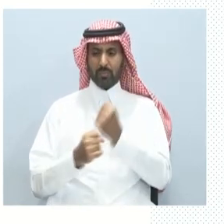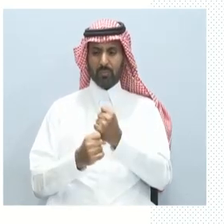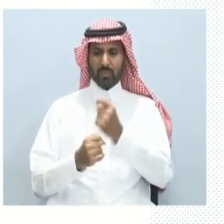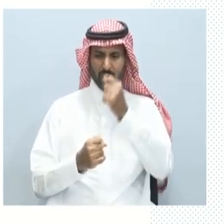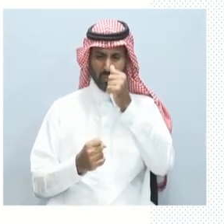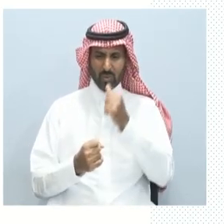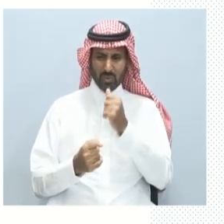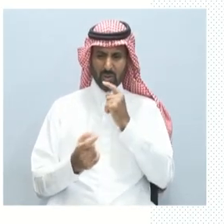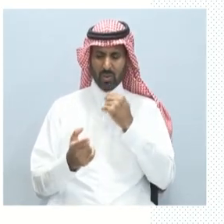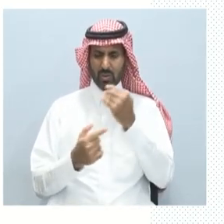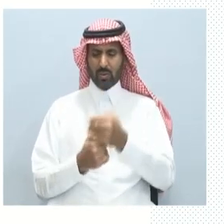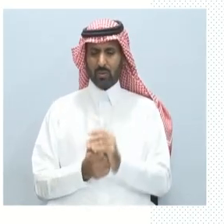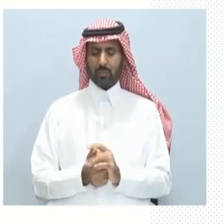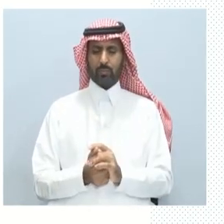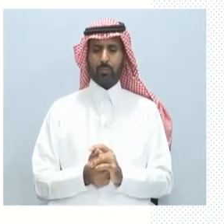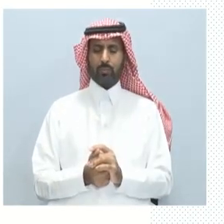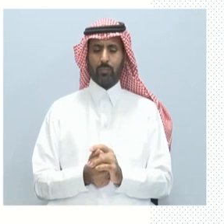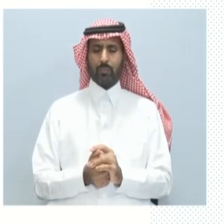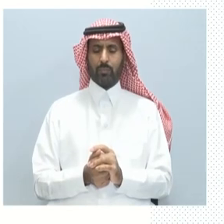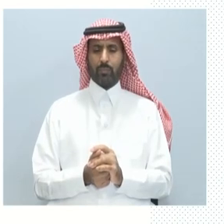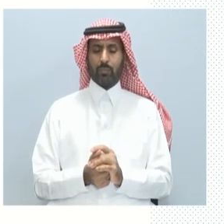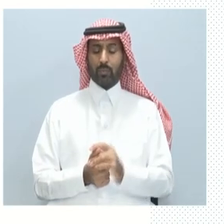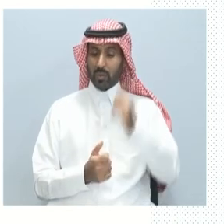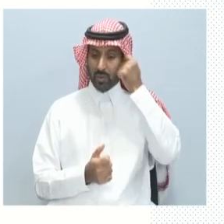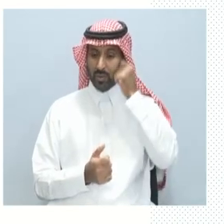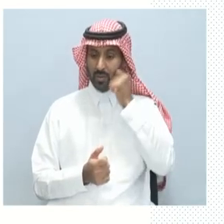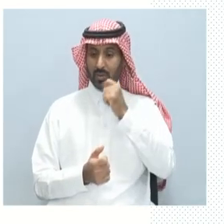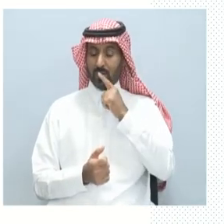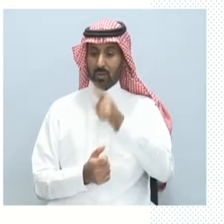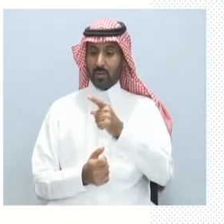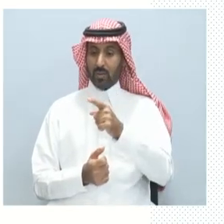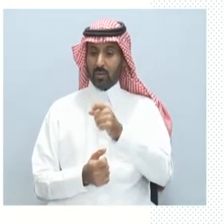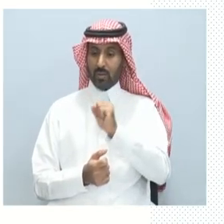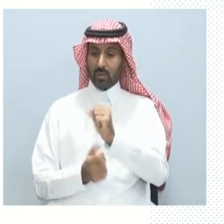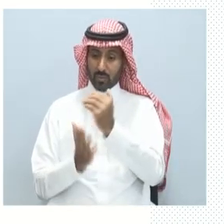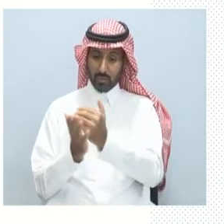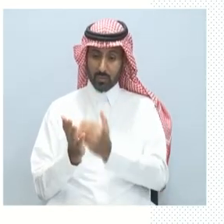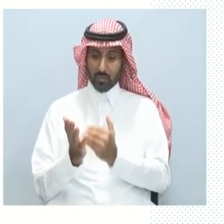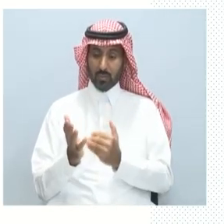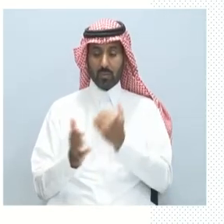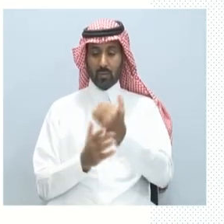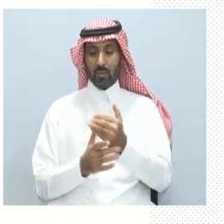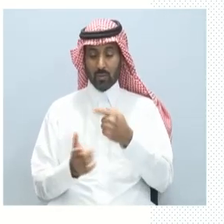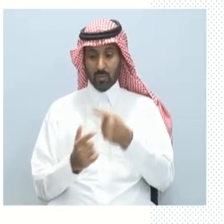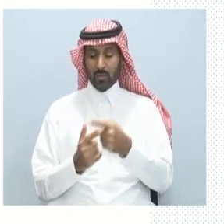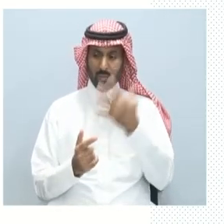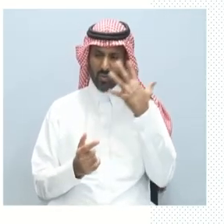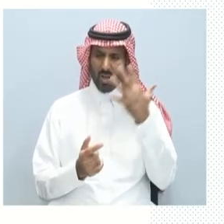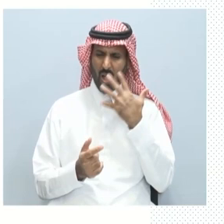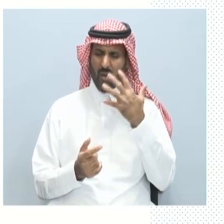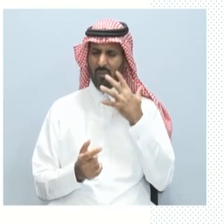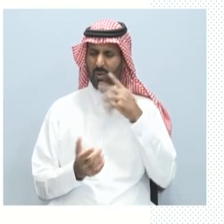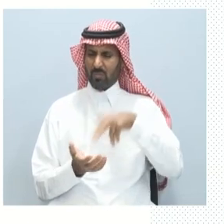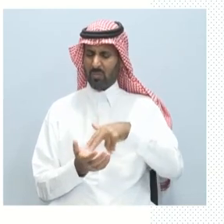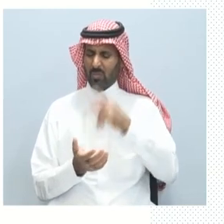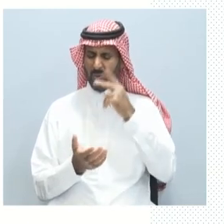flustered over minor irregularities. She had to have everything planned just so and still worried about things